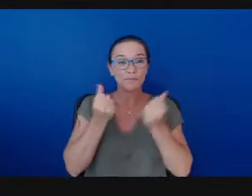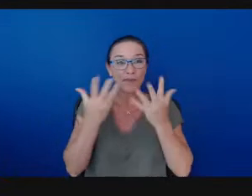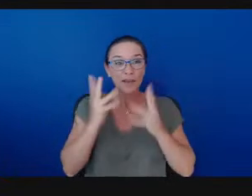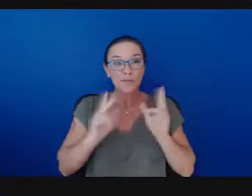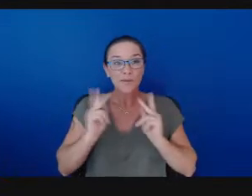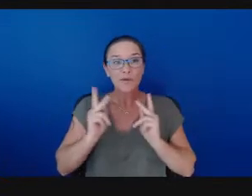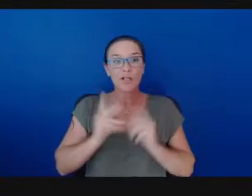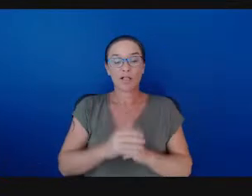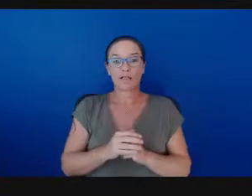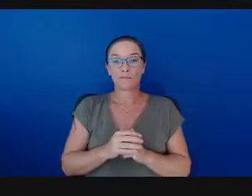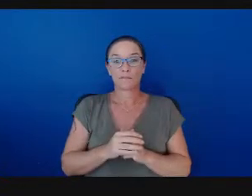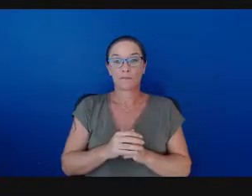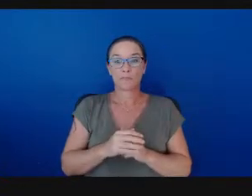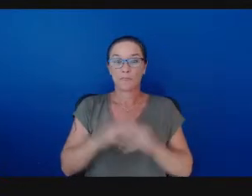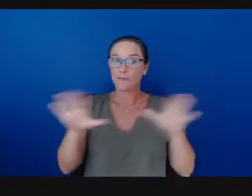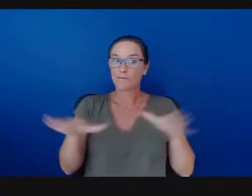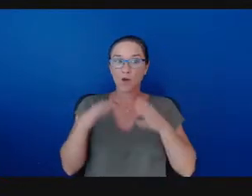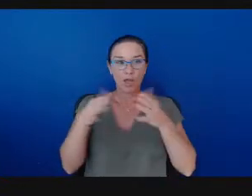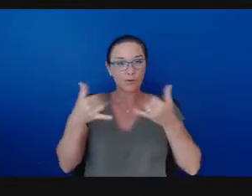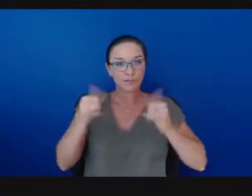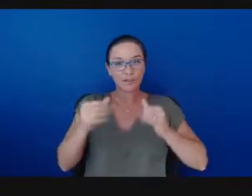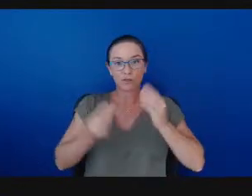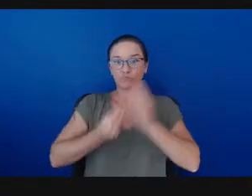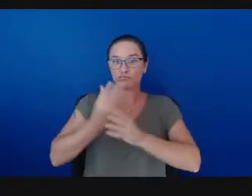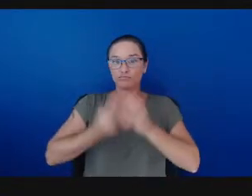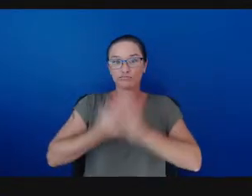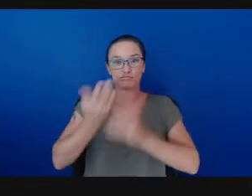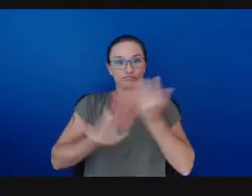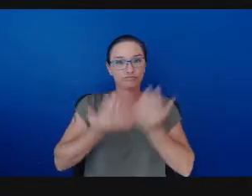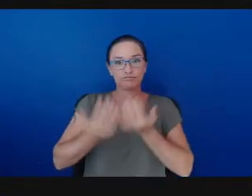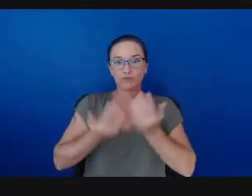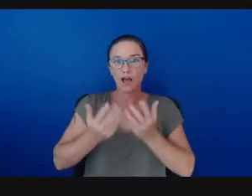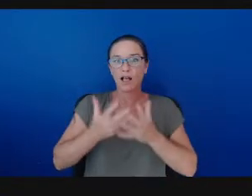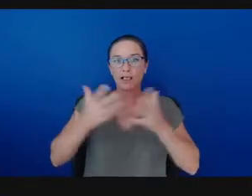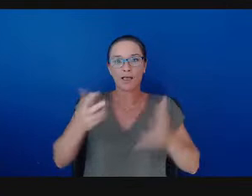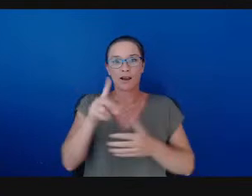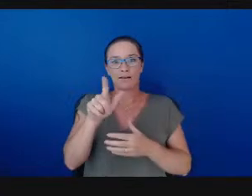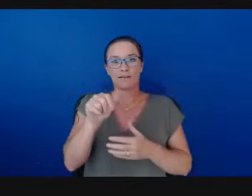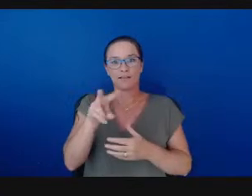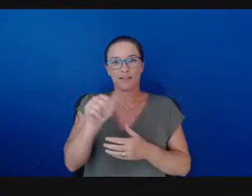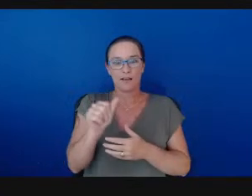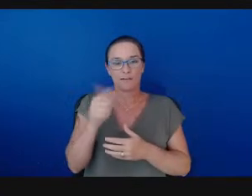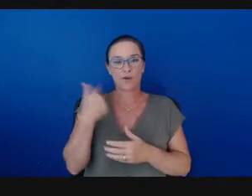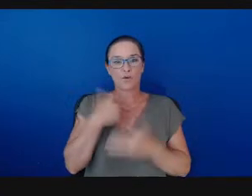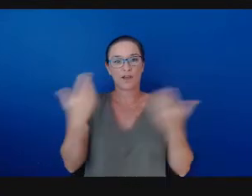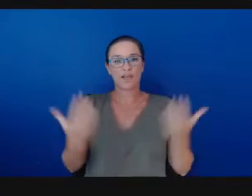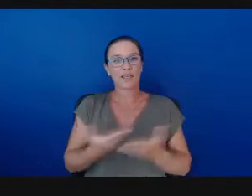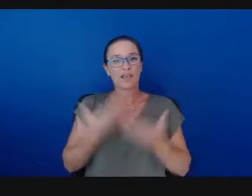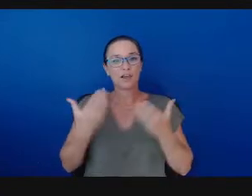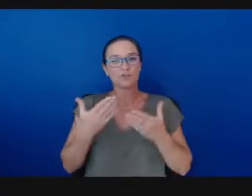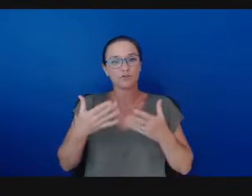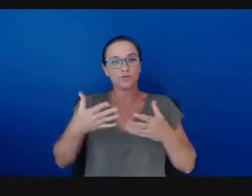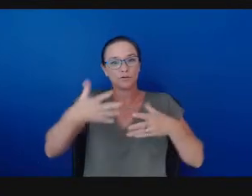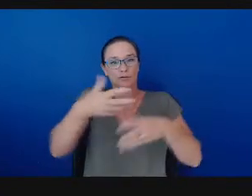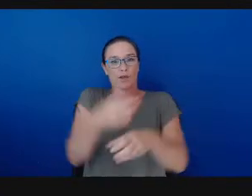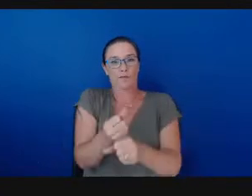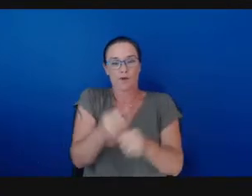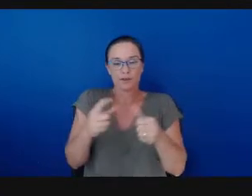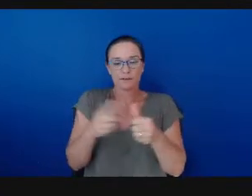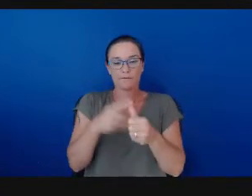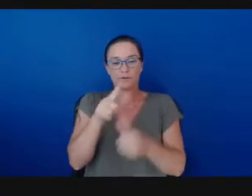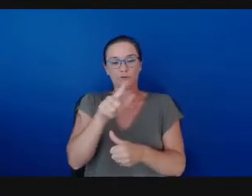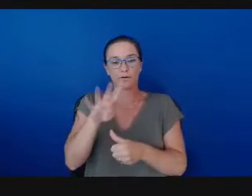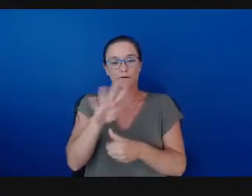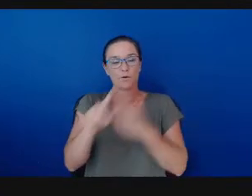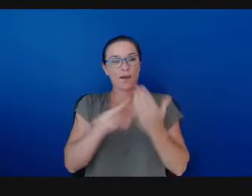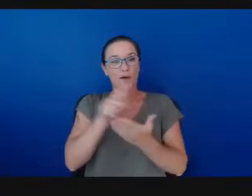The volcano is still erupting, lots of lava out of the ground. And we're here to recap the first 24 hours is